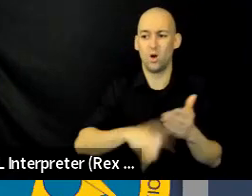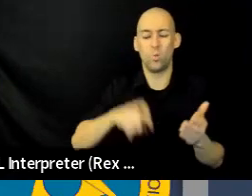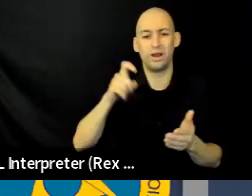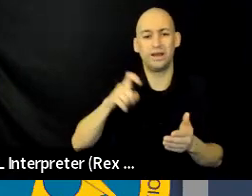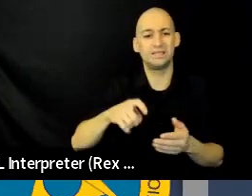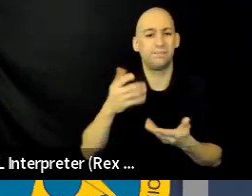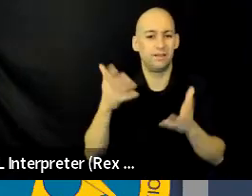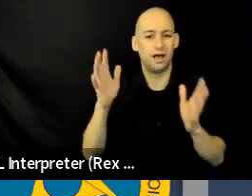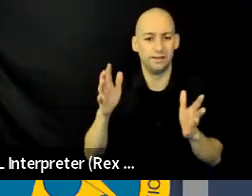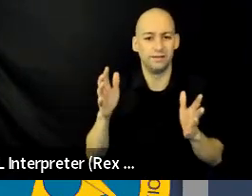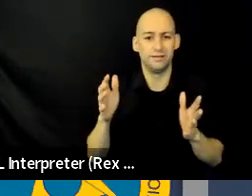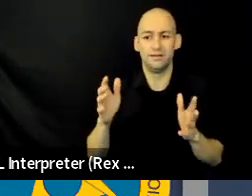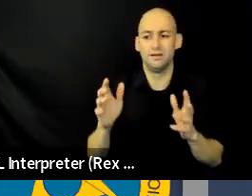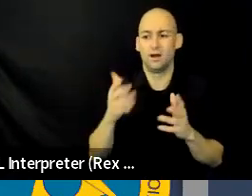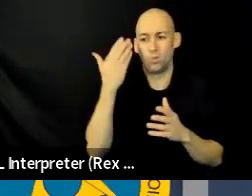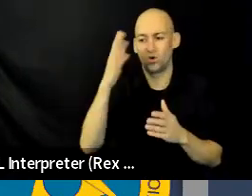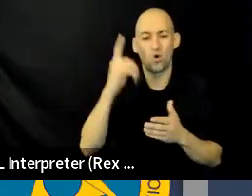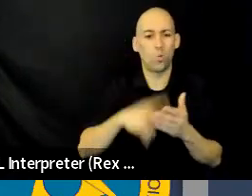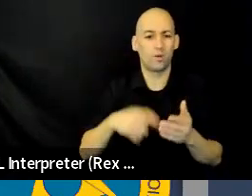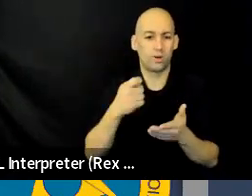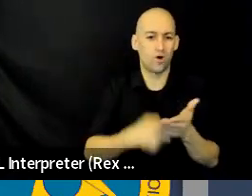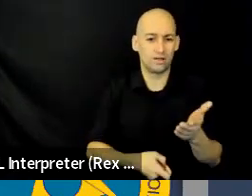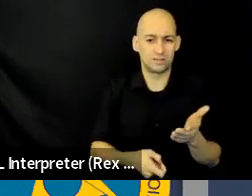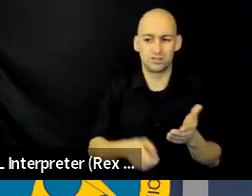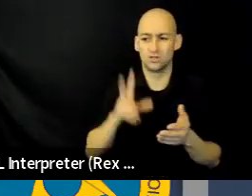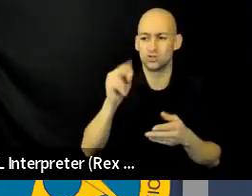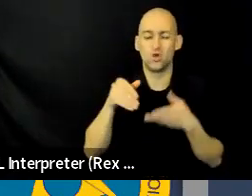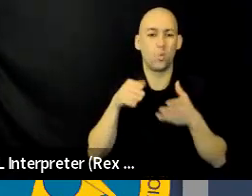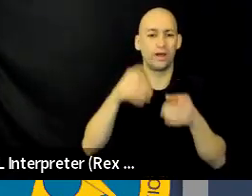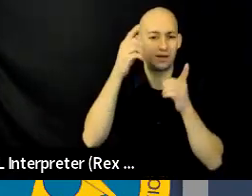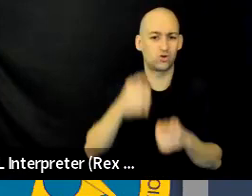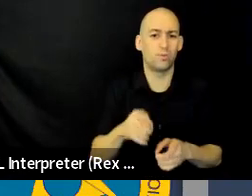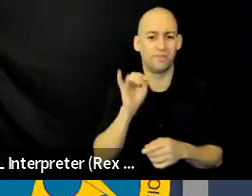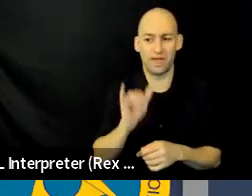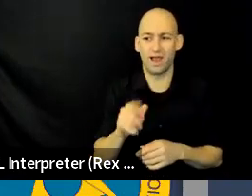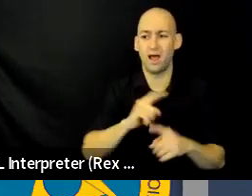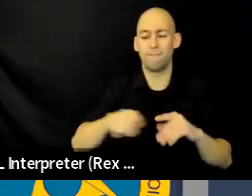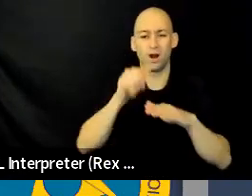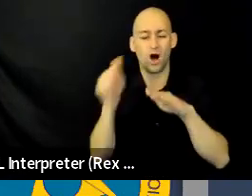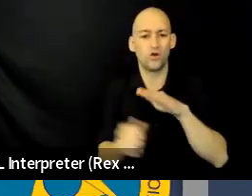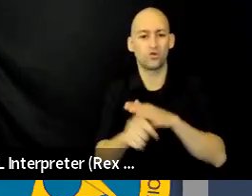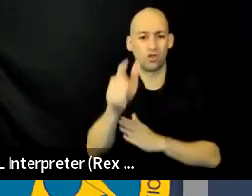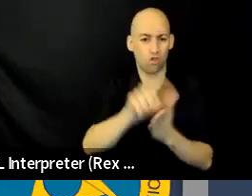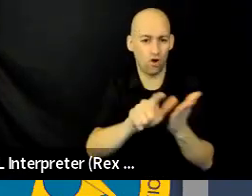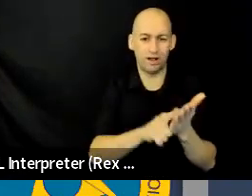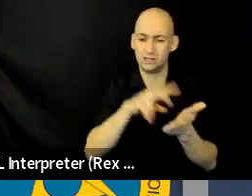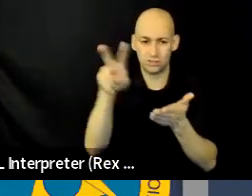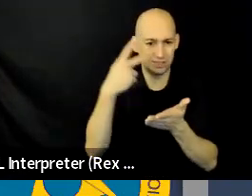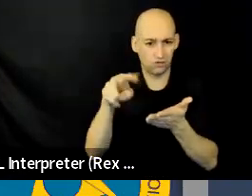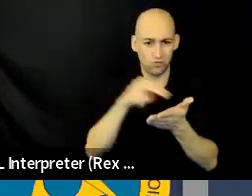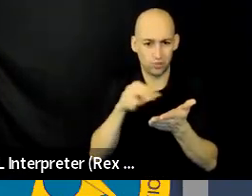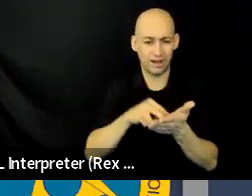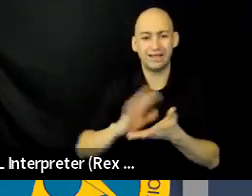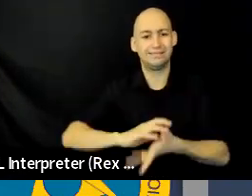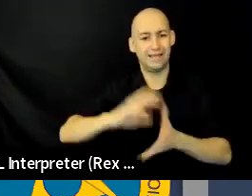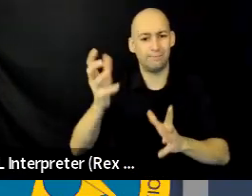done. And then we don't know what it would cost. So there's no way to determine that. But under the law, just as we read in there about damages